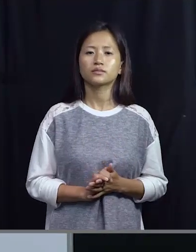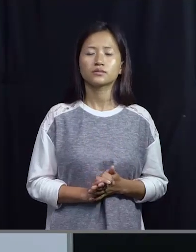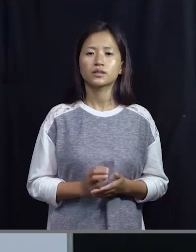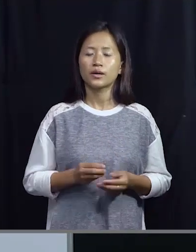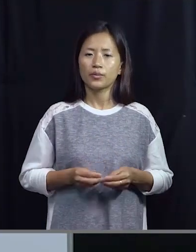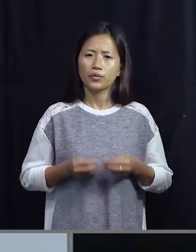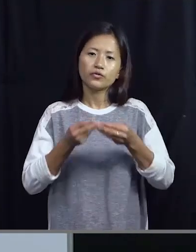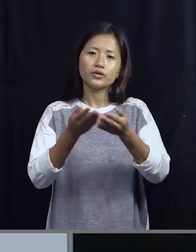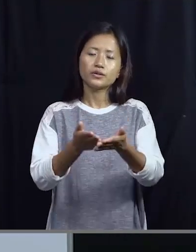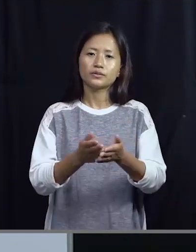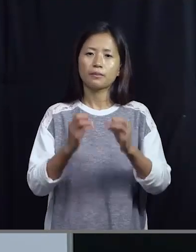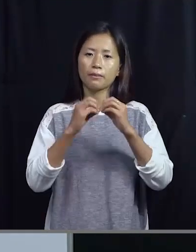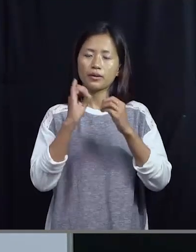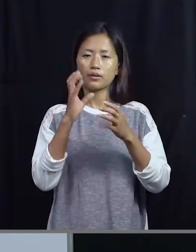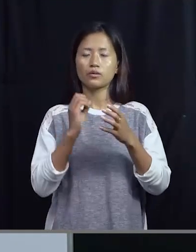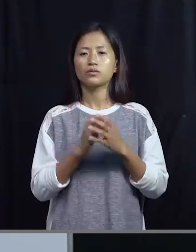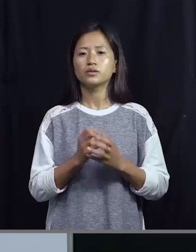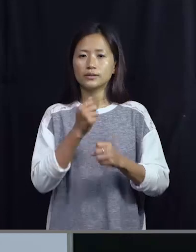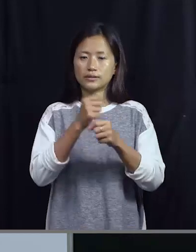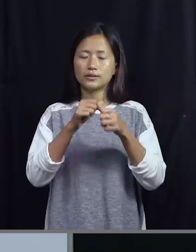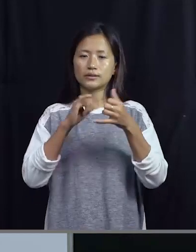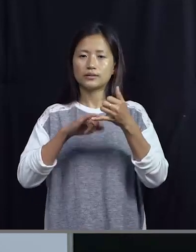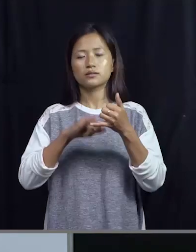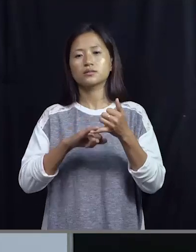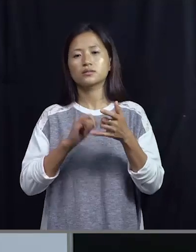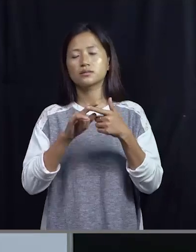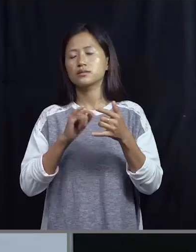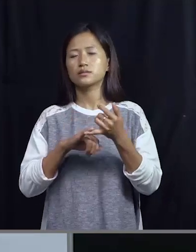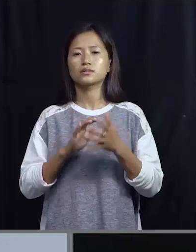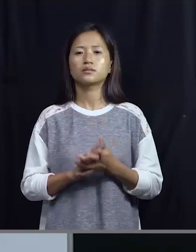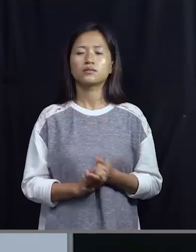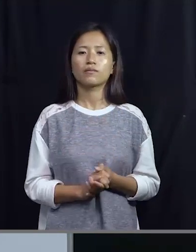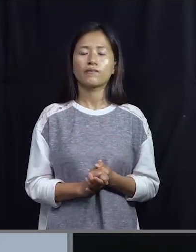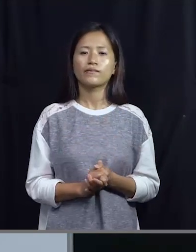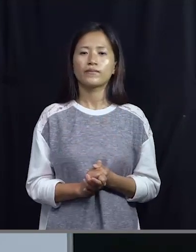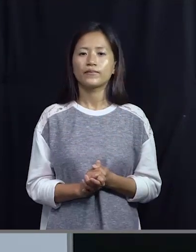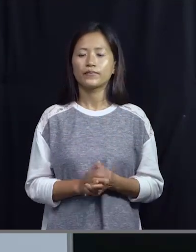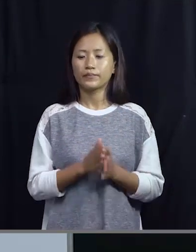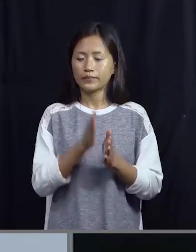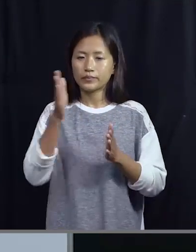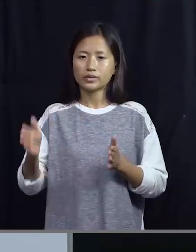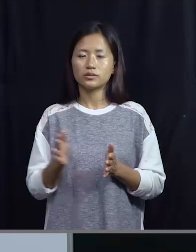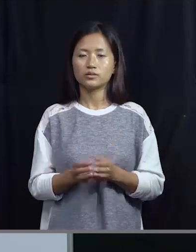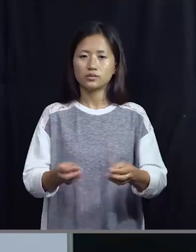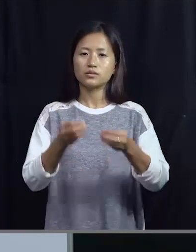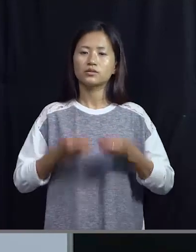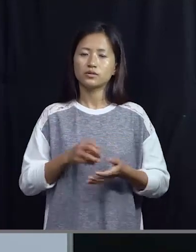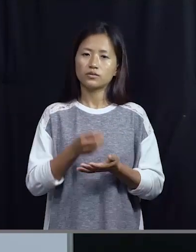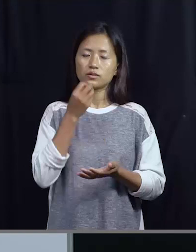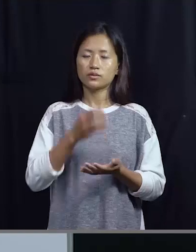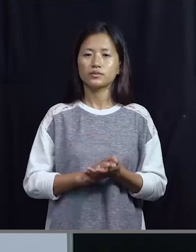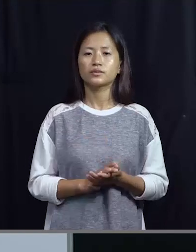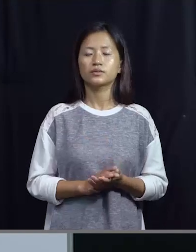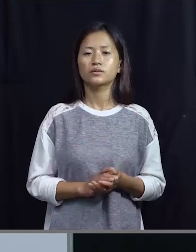It will help in providing biogas, that is the gases. There are lots of advantages of microbes. Besides that, it will help in giving you food. It